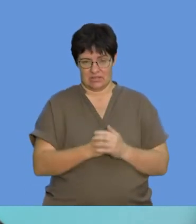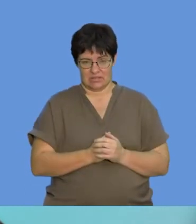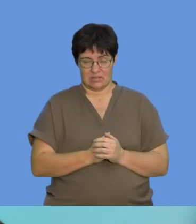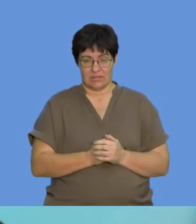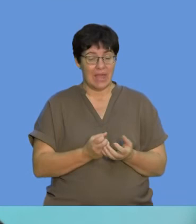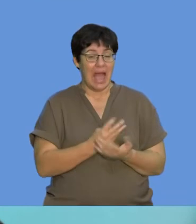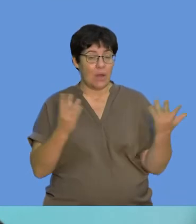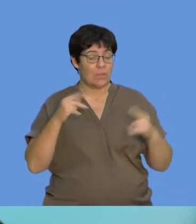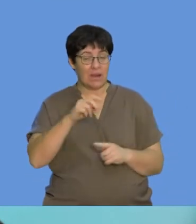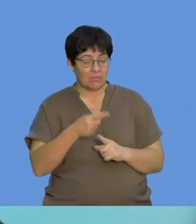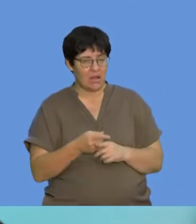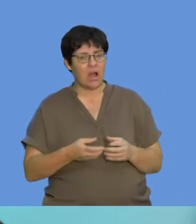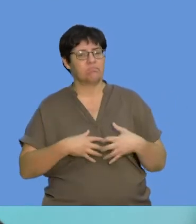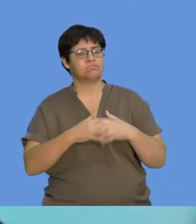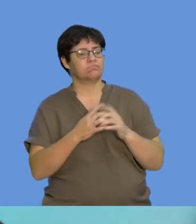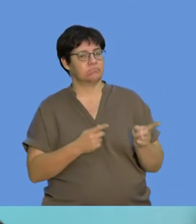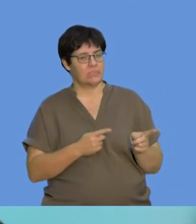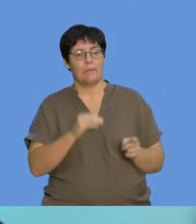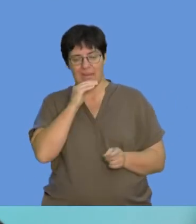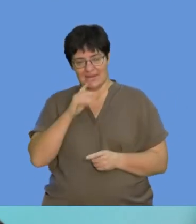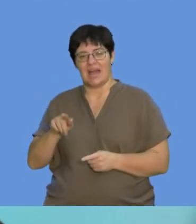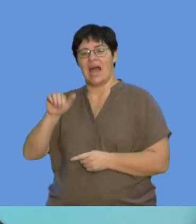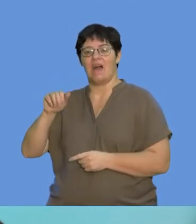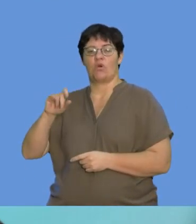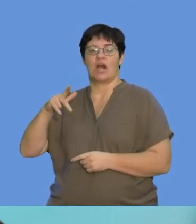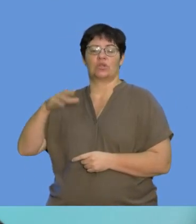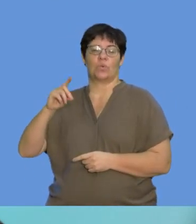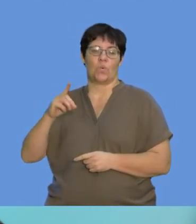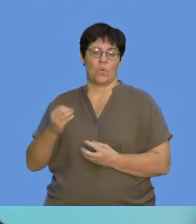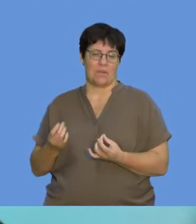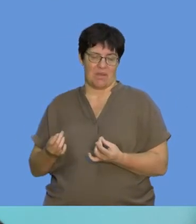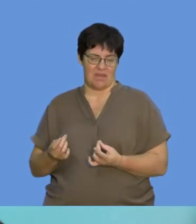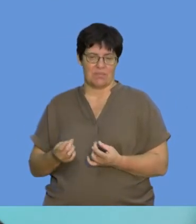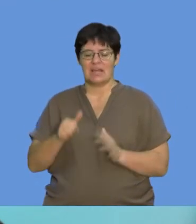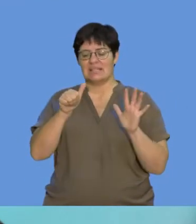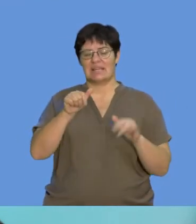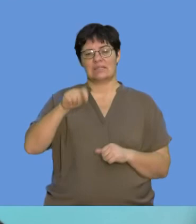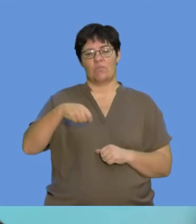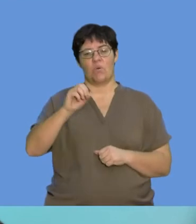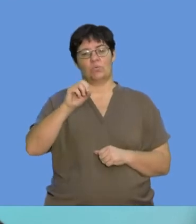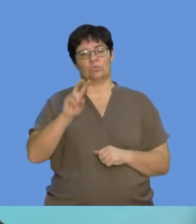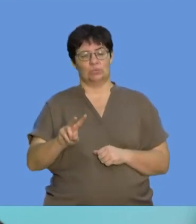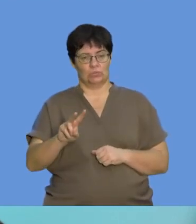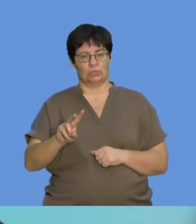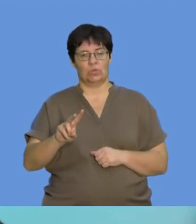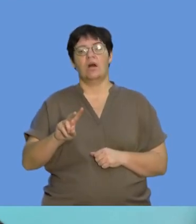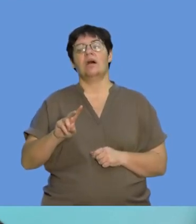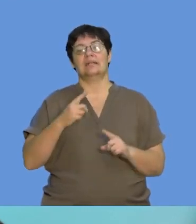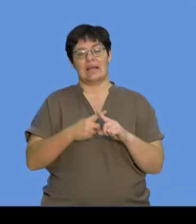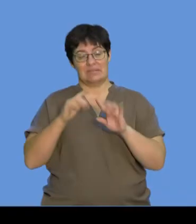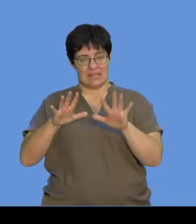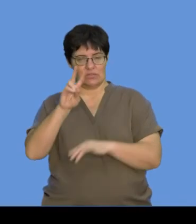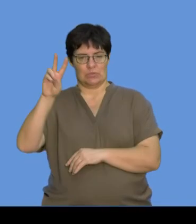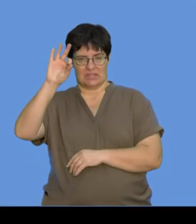that gaseous substance is the Avogadro number, which is the 6,02 times 10 exponent 23 per mole, right? So